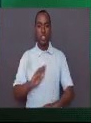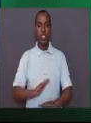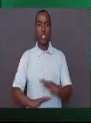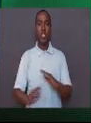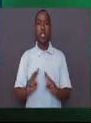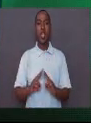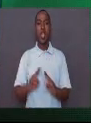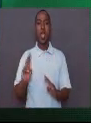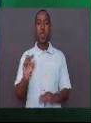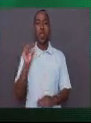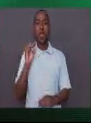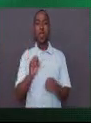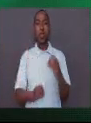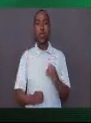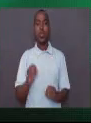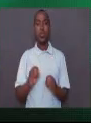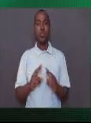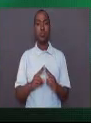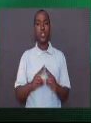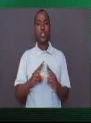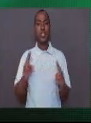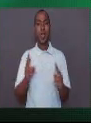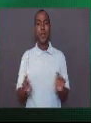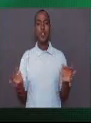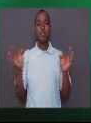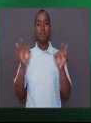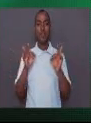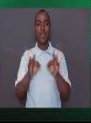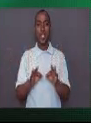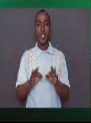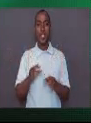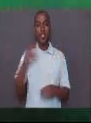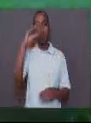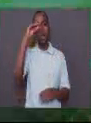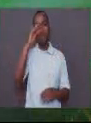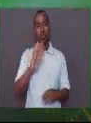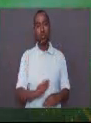microorganisms are becoming more beneficial to humans.